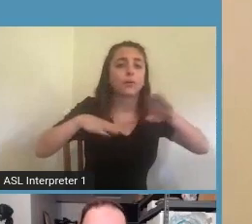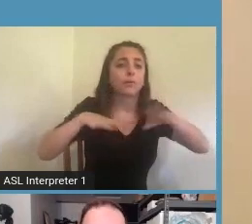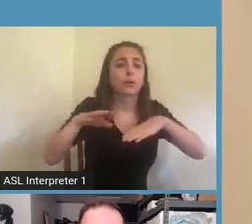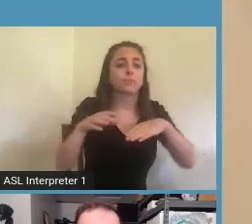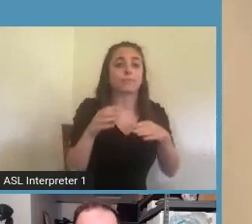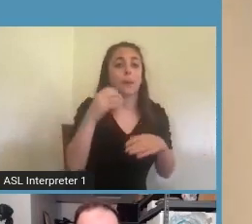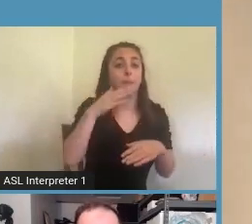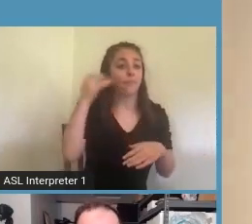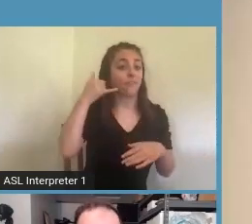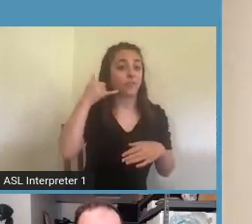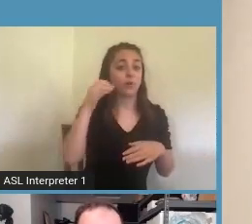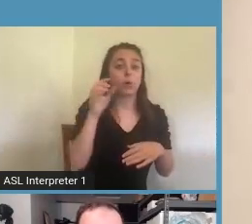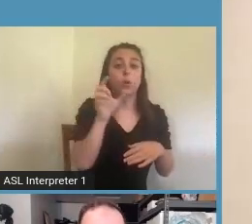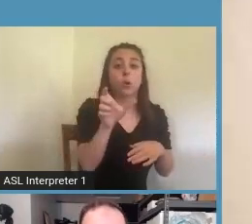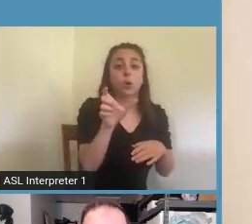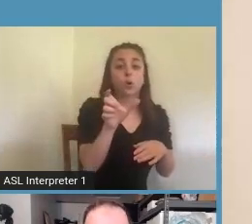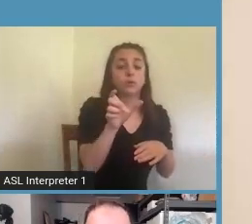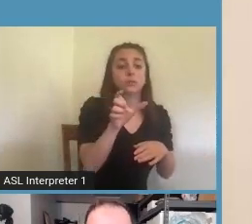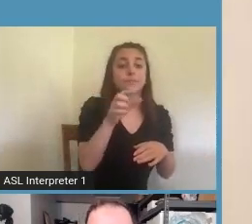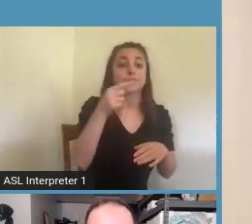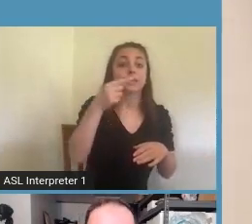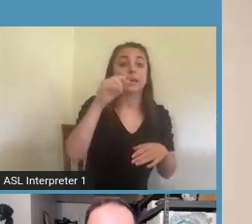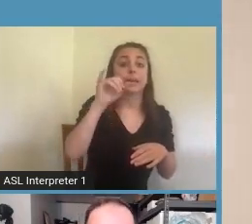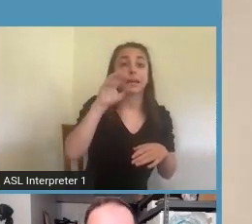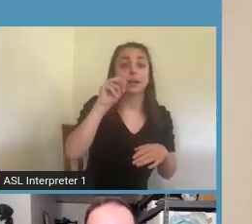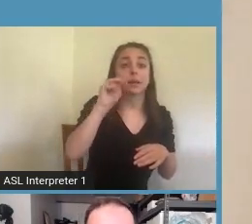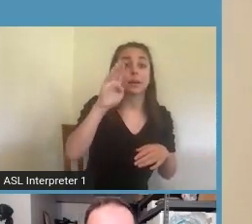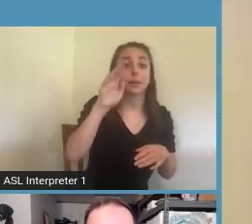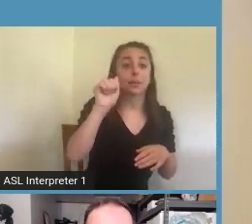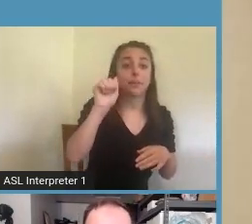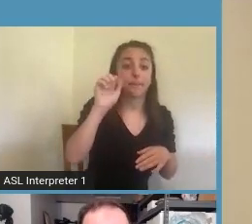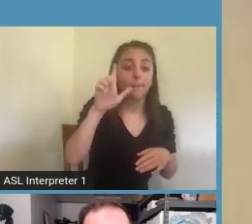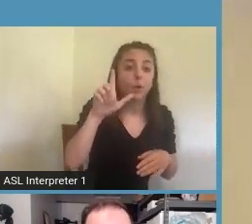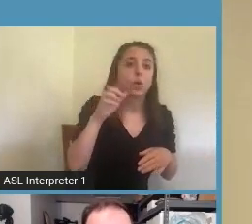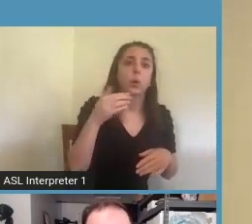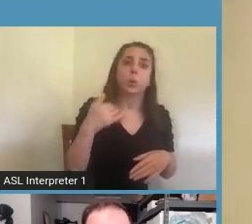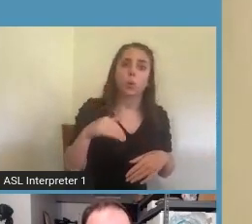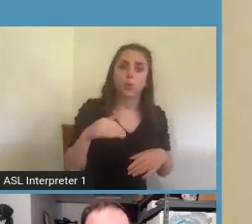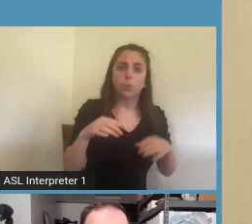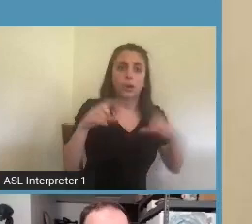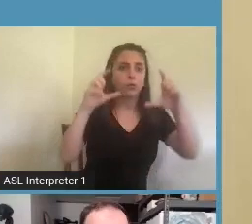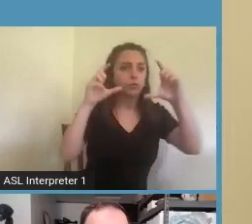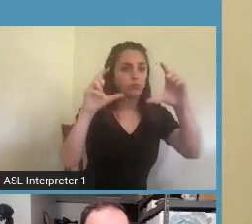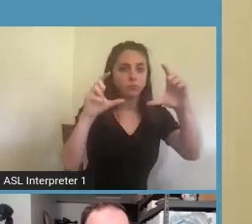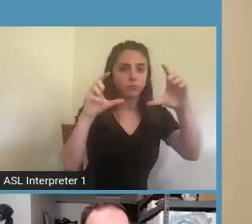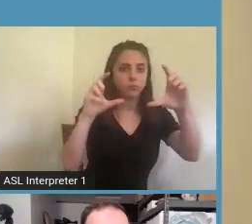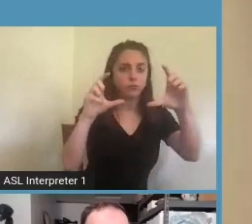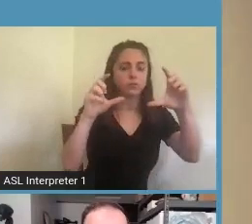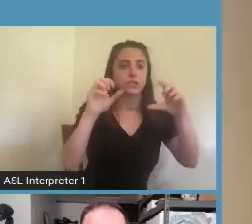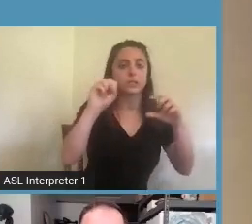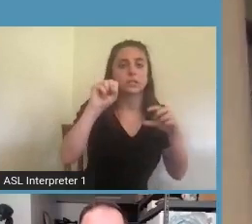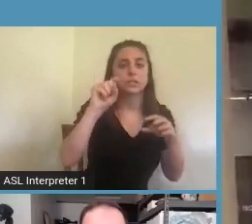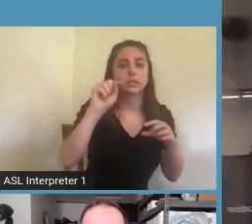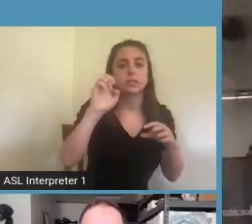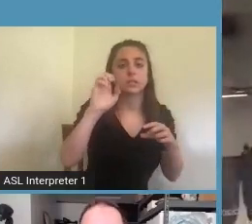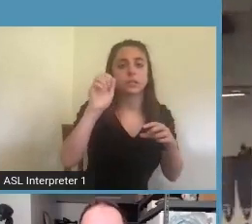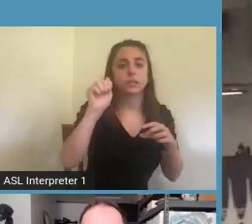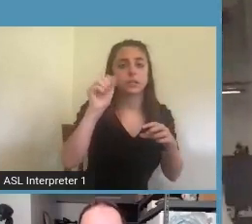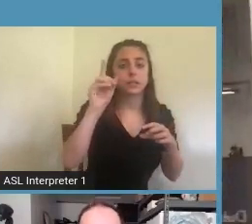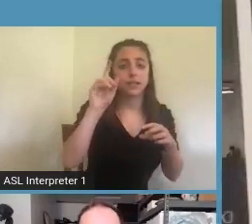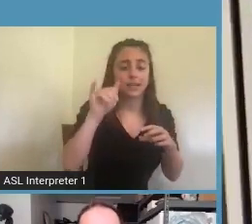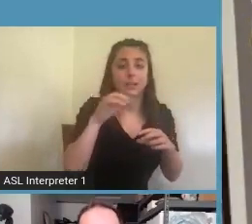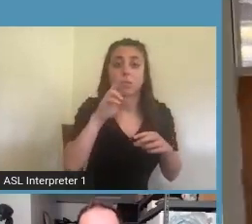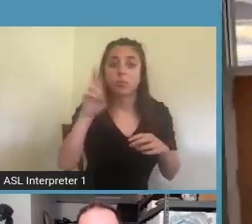and then putting it in the gimbal and walking down the same hallway. There's clear shakiness on the right